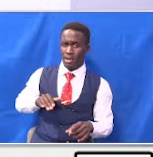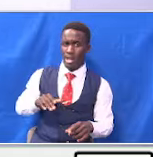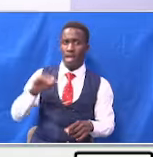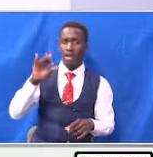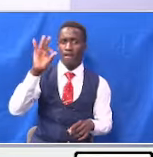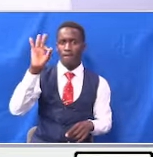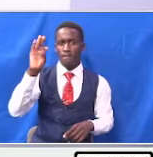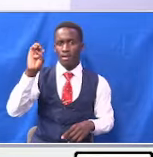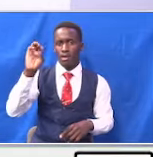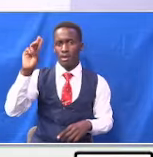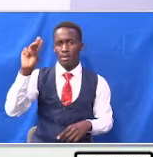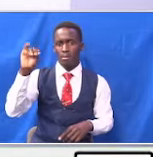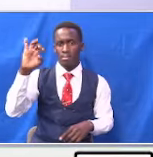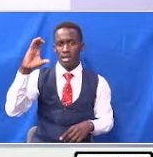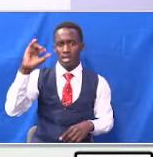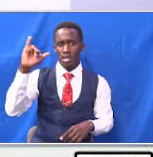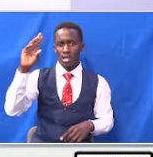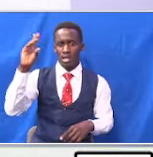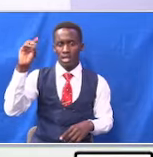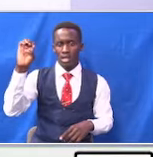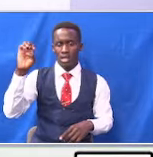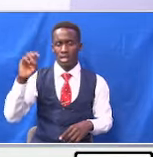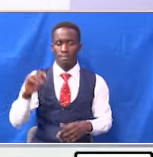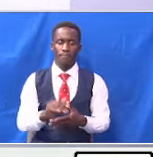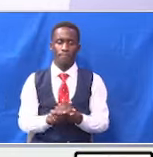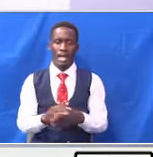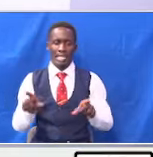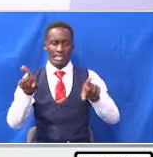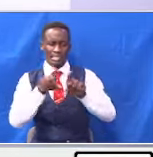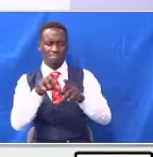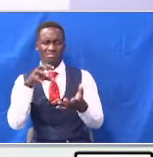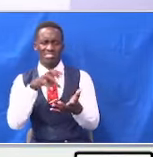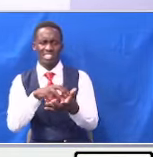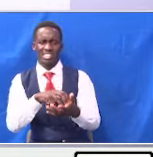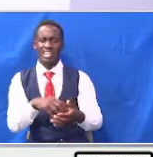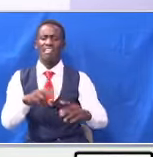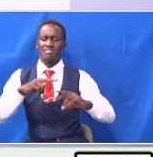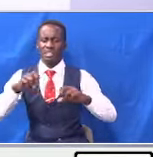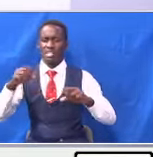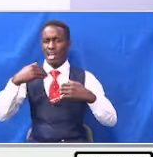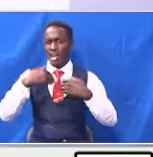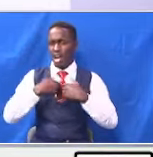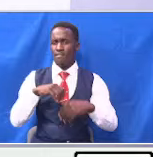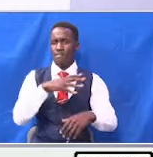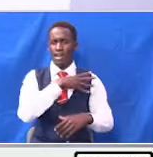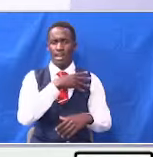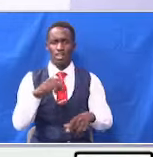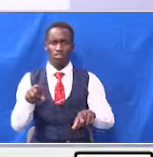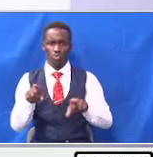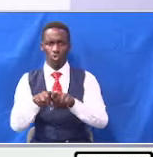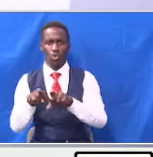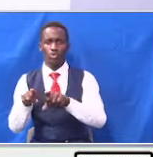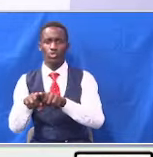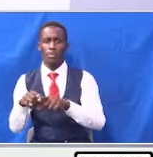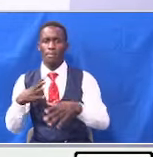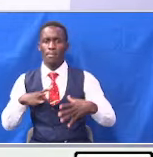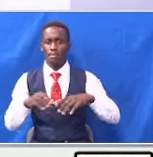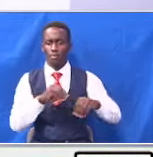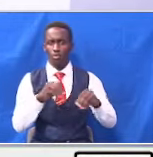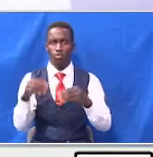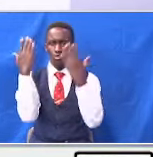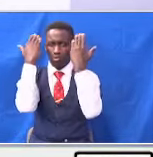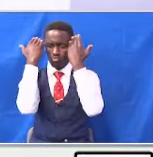cases are being investigated, and to his knowledge, people have been charged. Mm-hmm. We need to hear more about that. I think this was